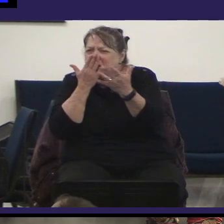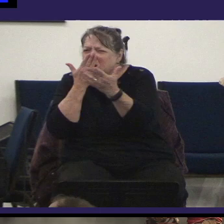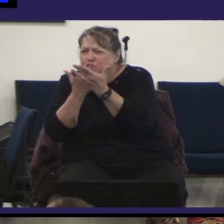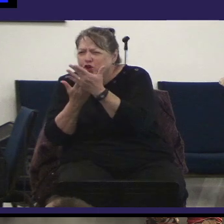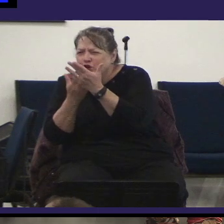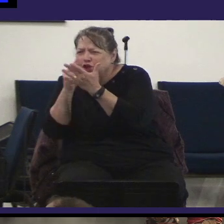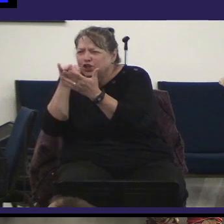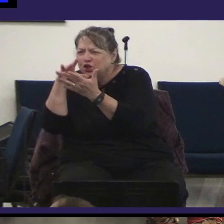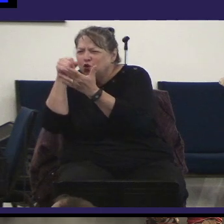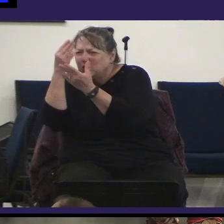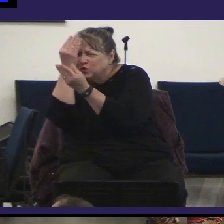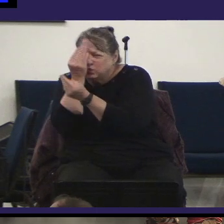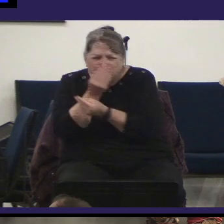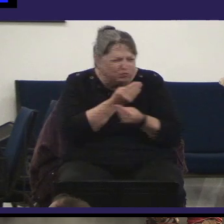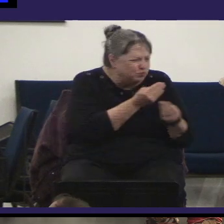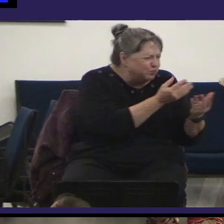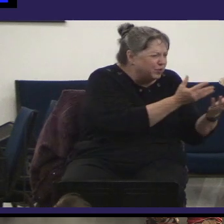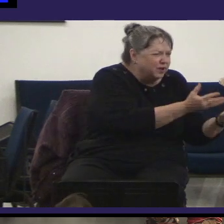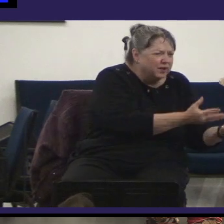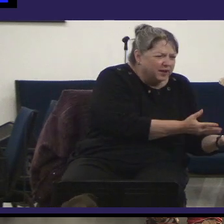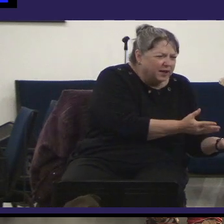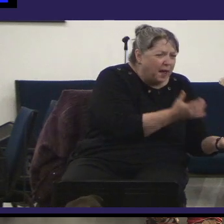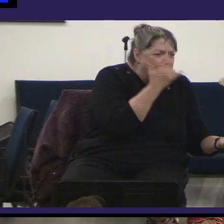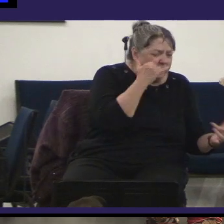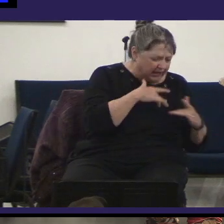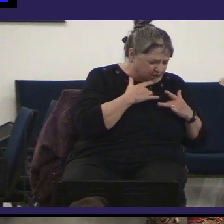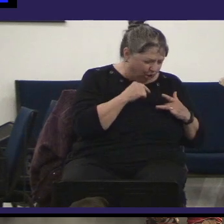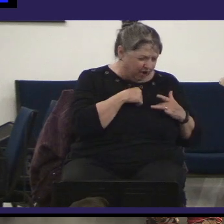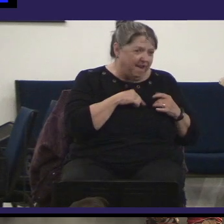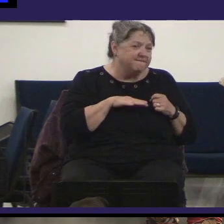bringing good news because they have good news in their hearts.